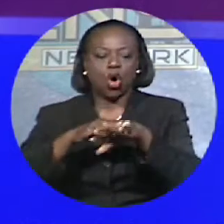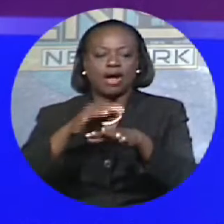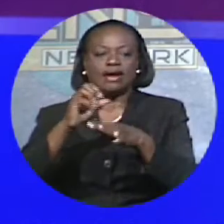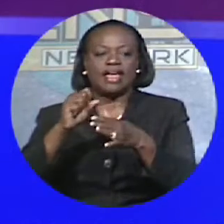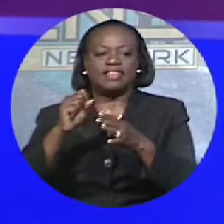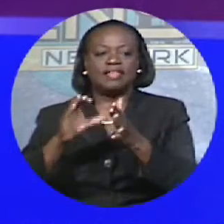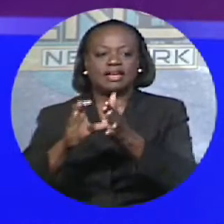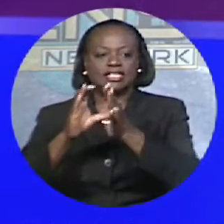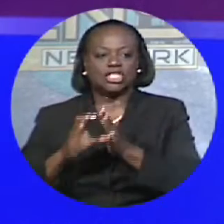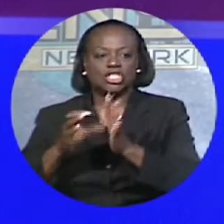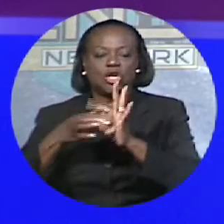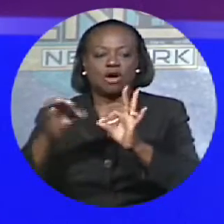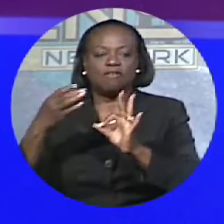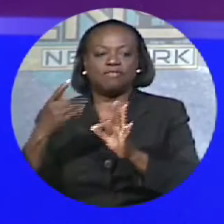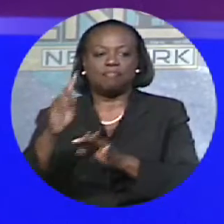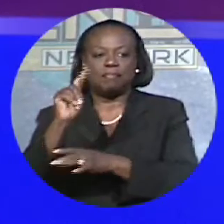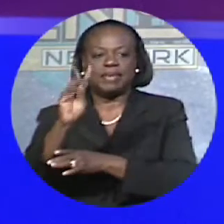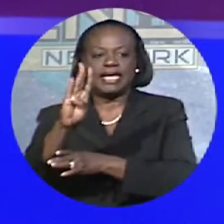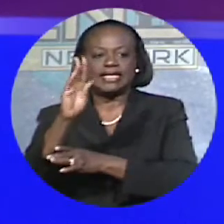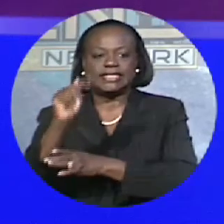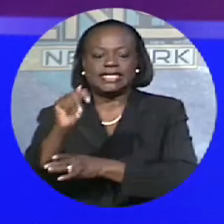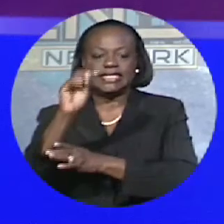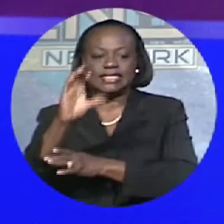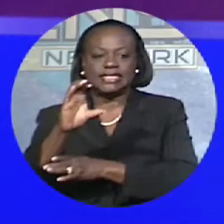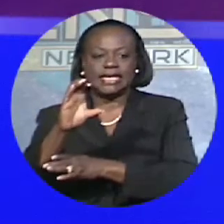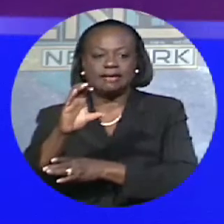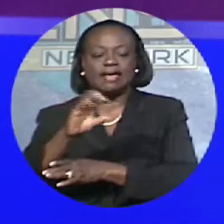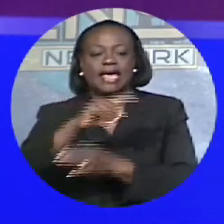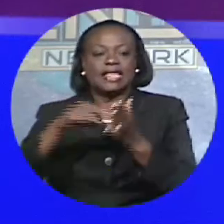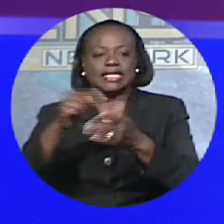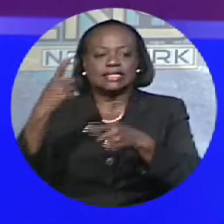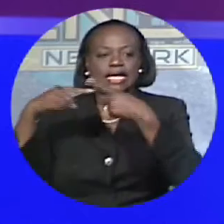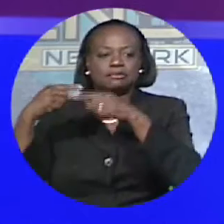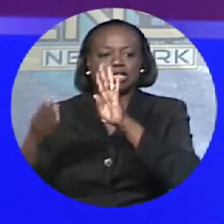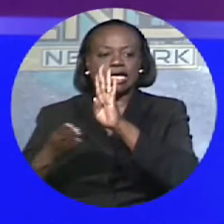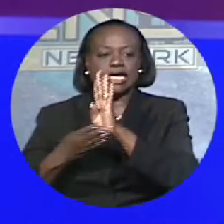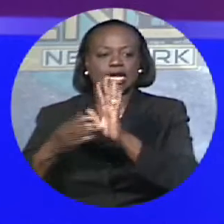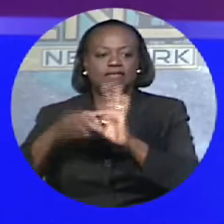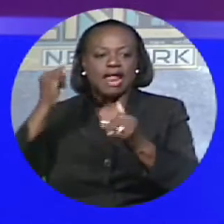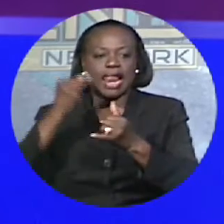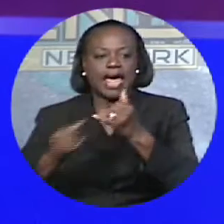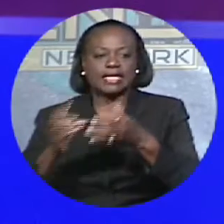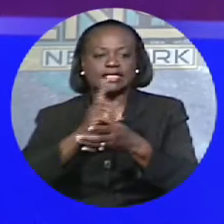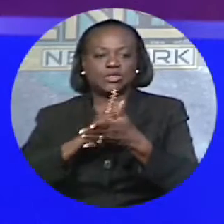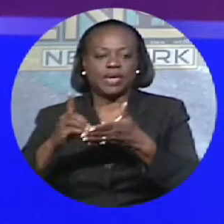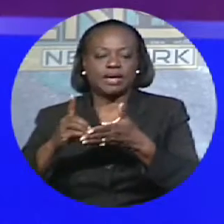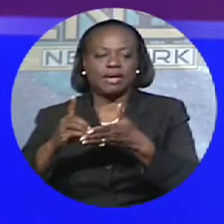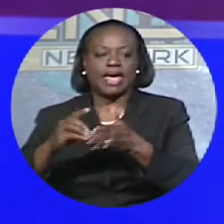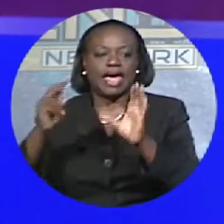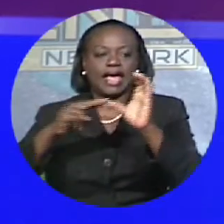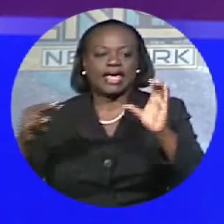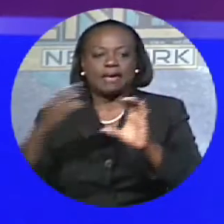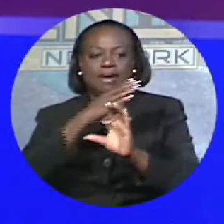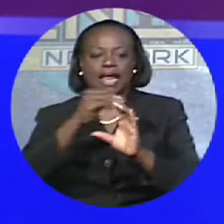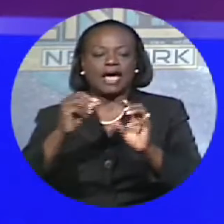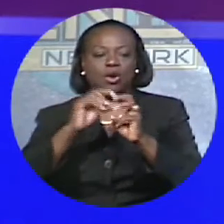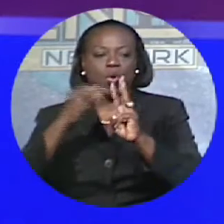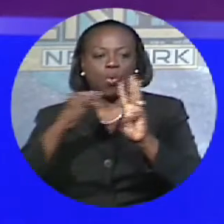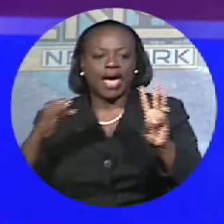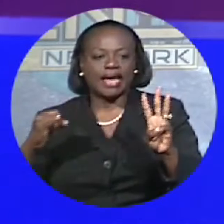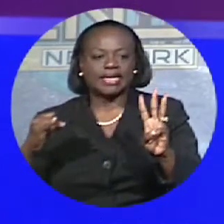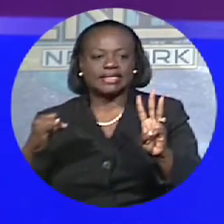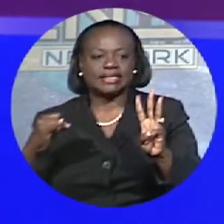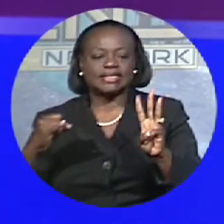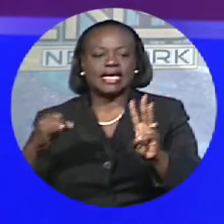Bahamas telecommunications company. The meeting comes on the heels of last week's announcement that Cable and Wireless Chairman for the Bahamas, David Shaw, was